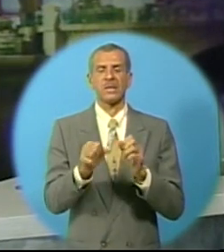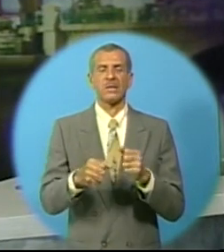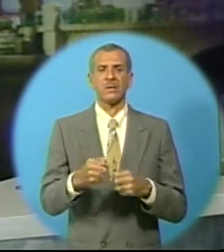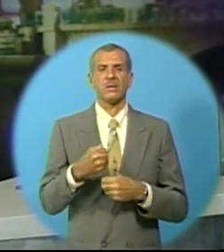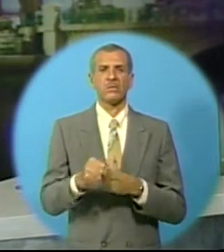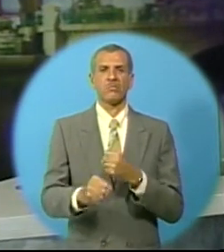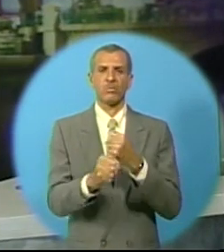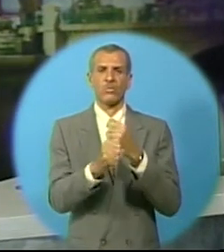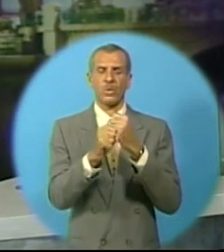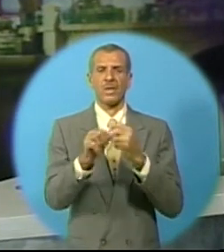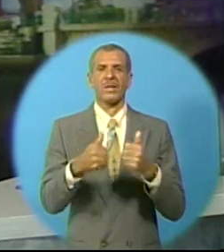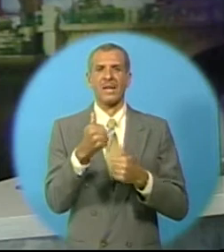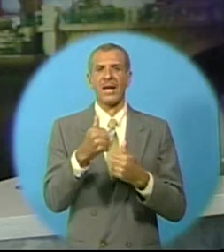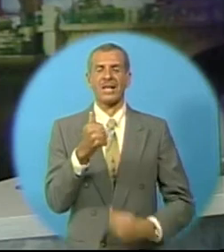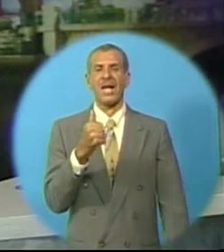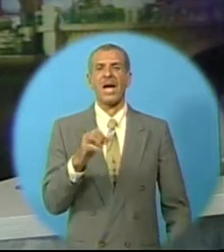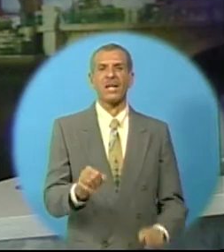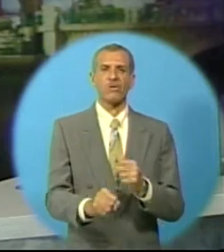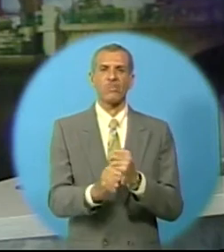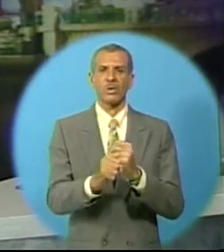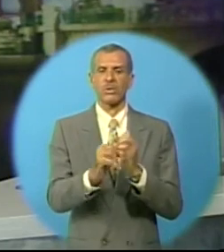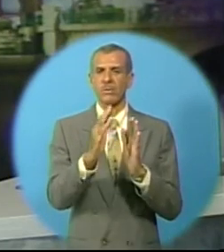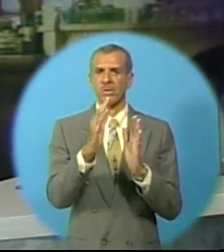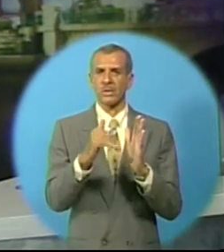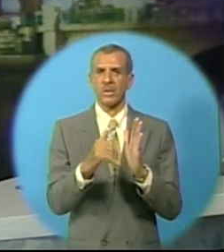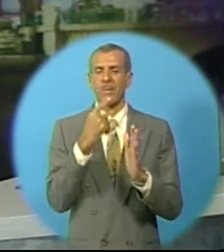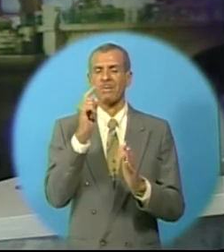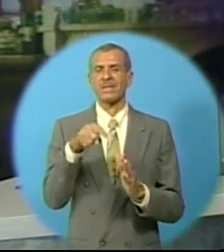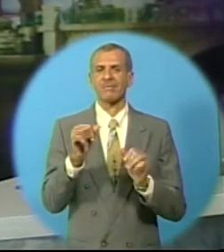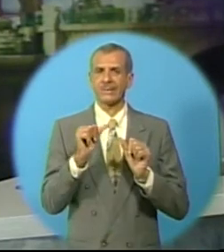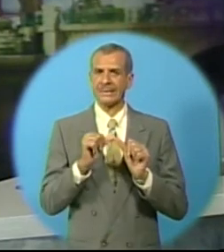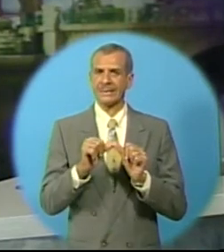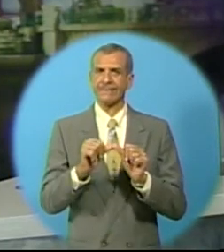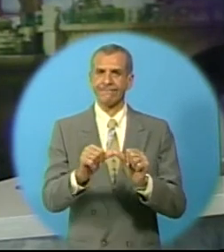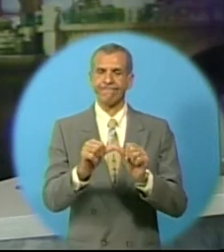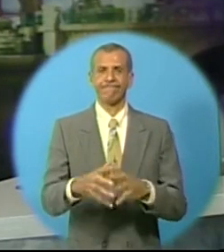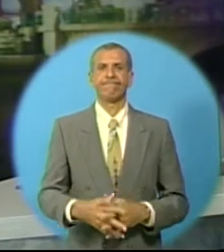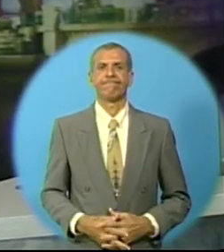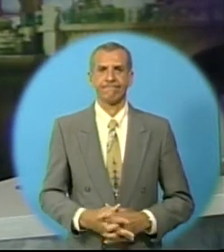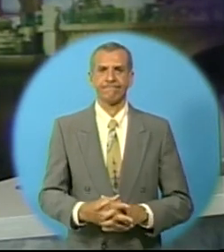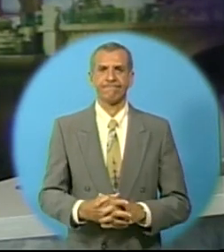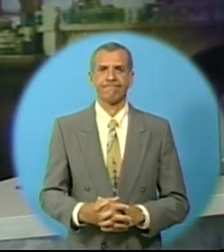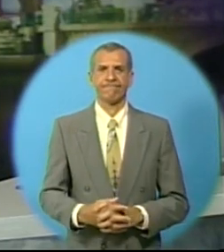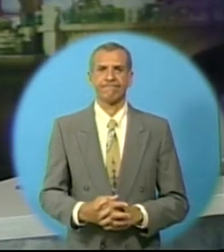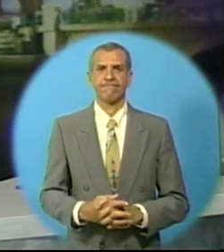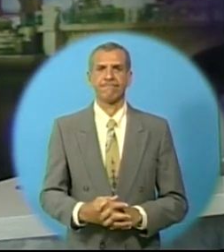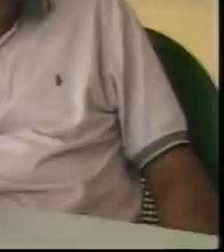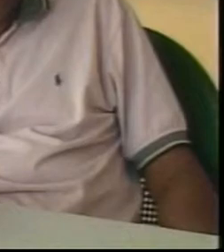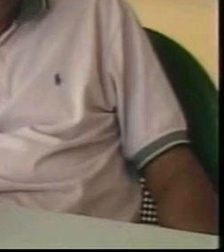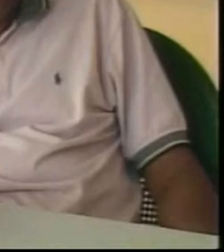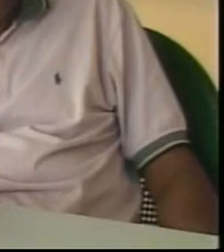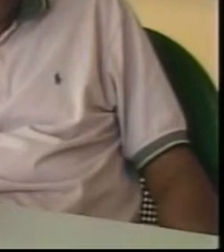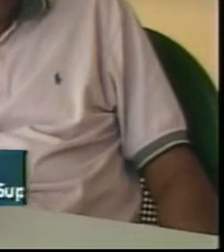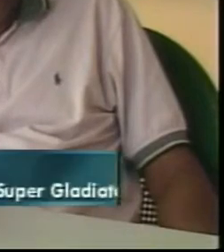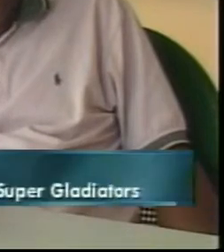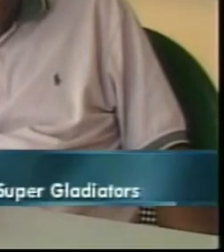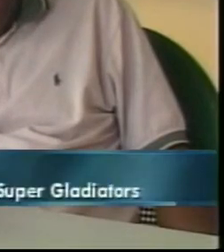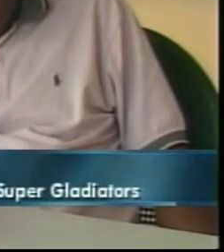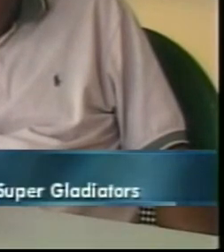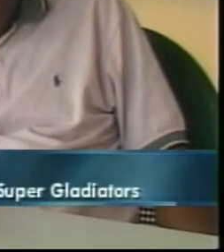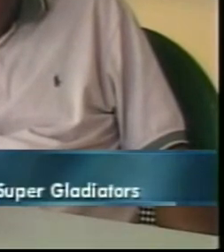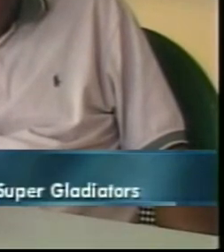the art form despite a drop in sponsorship, saying the show must go on. And everybody is crying out that times